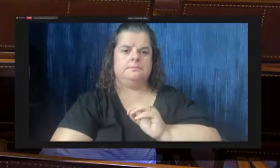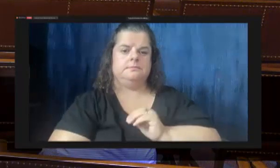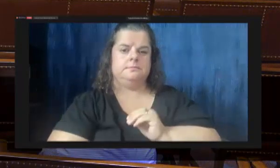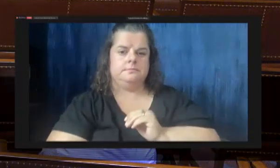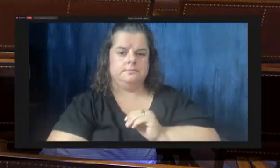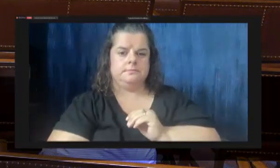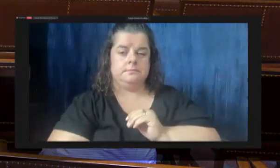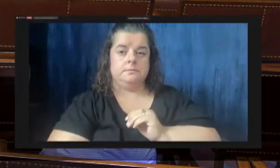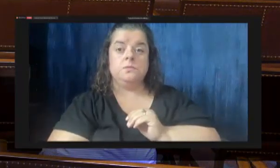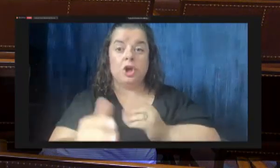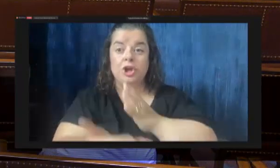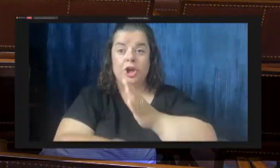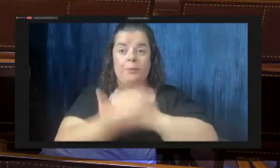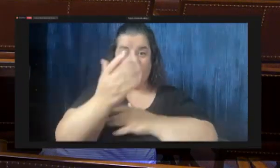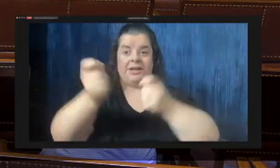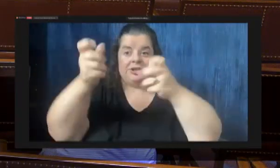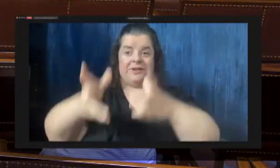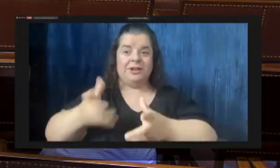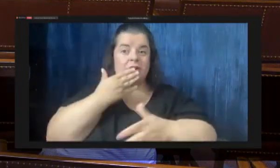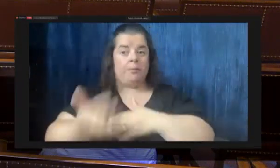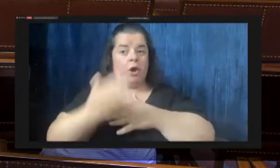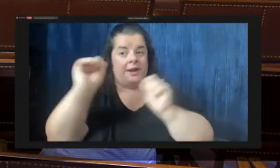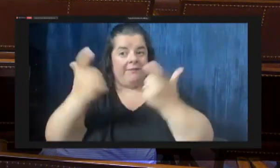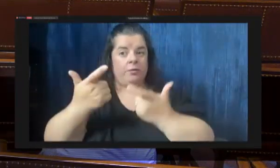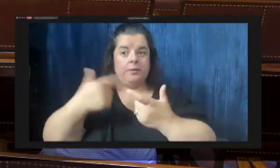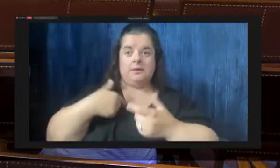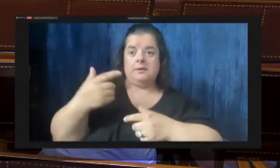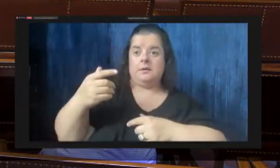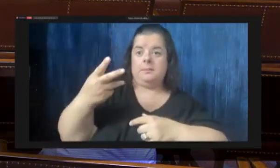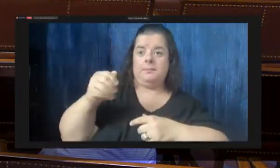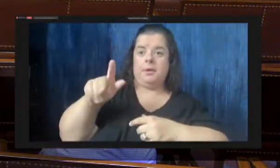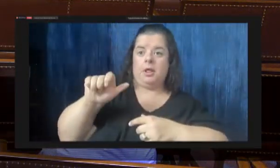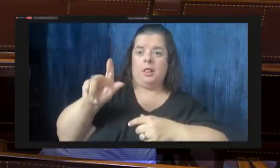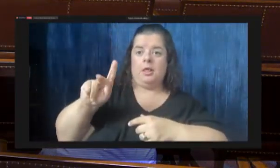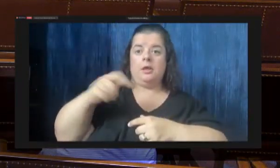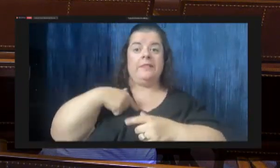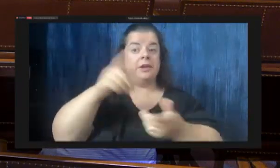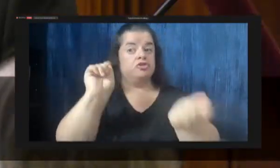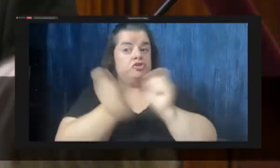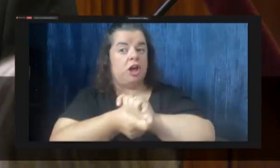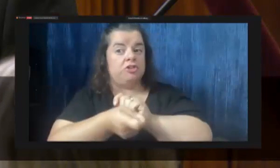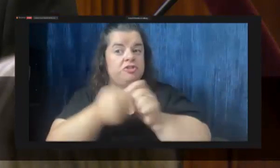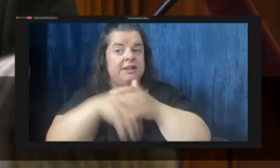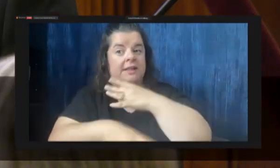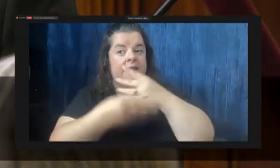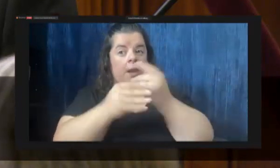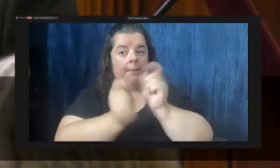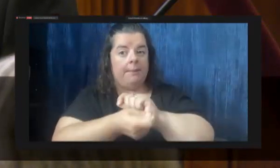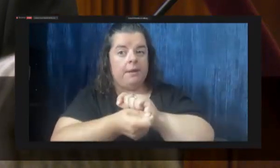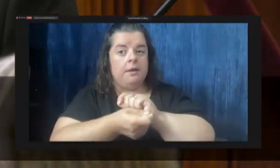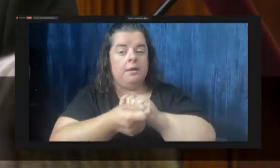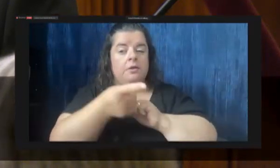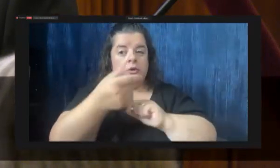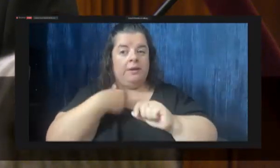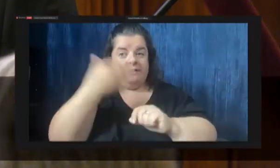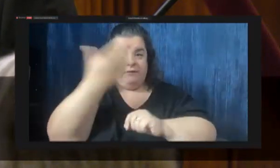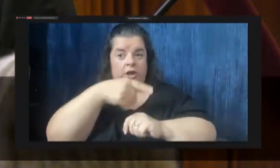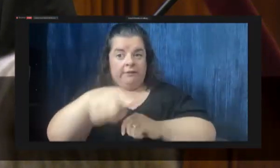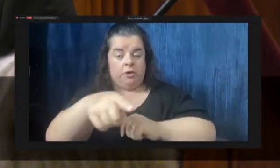Morning, Director. Morning, everyone. Apologies. The changes in the amendment that you have in front of you